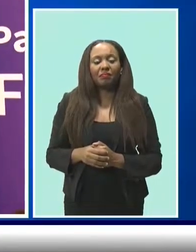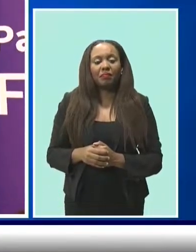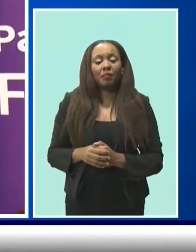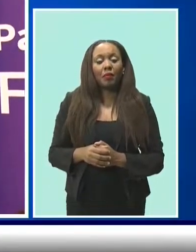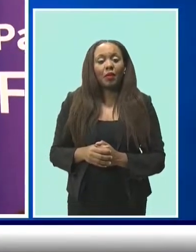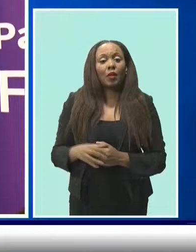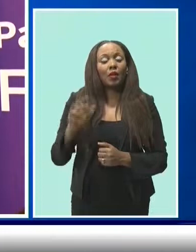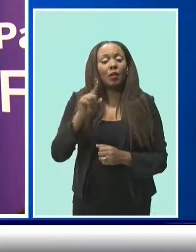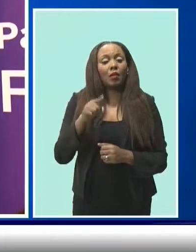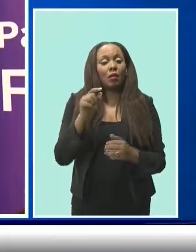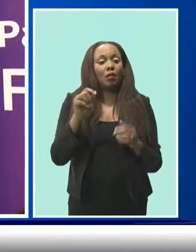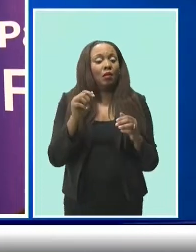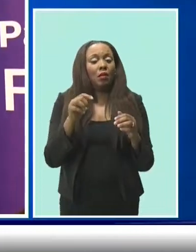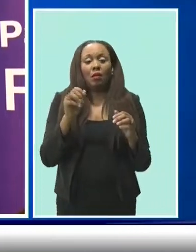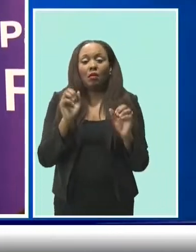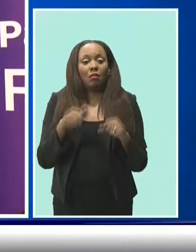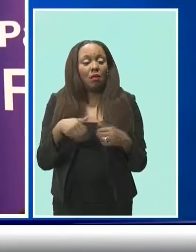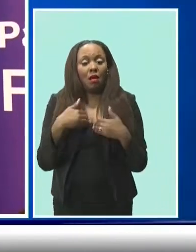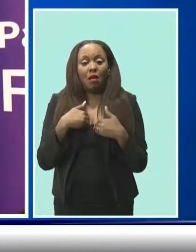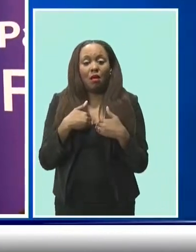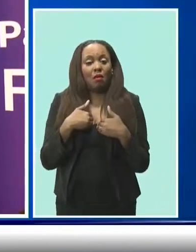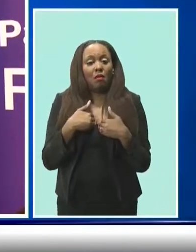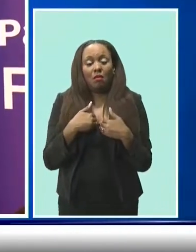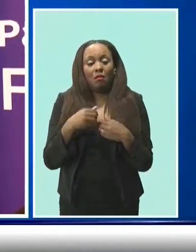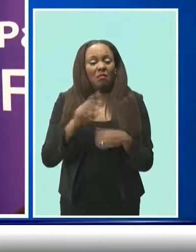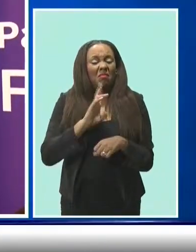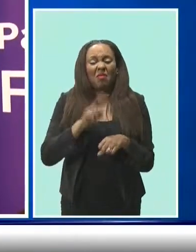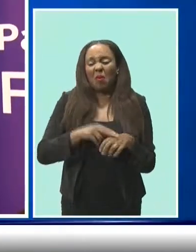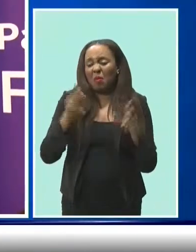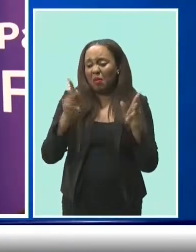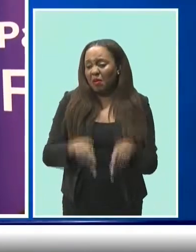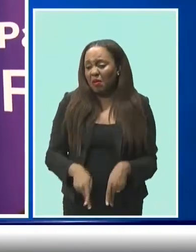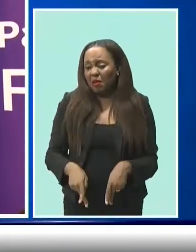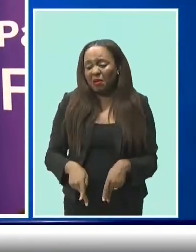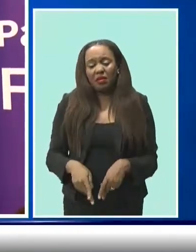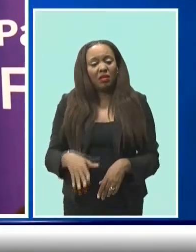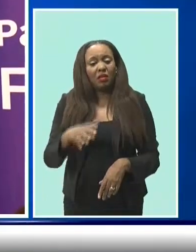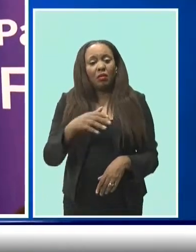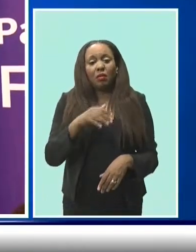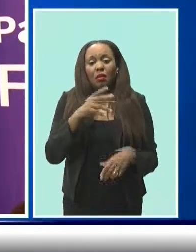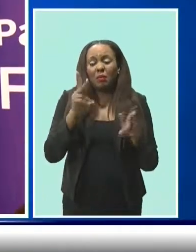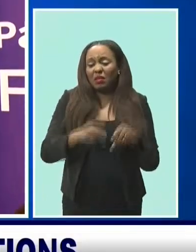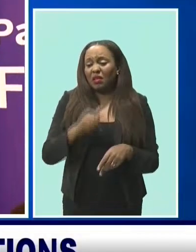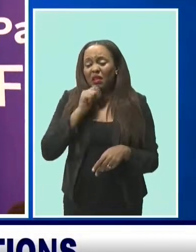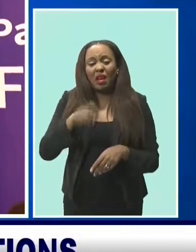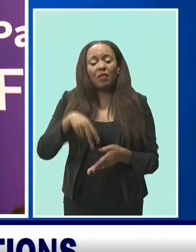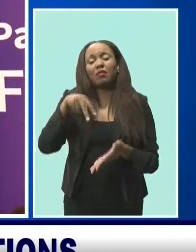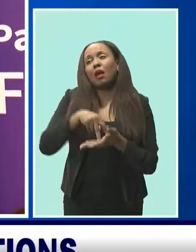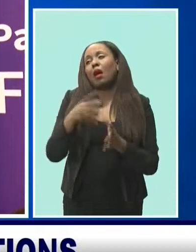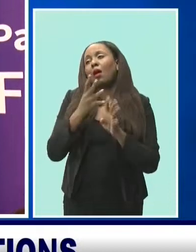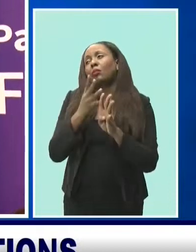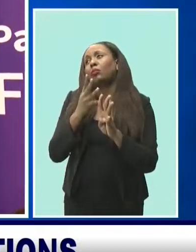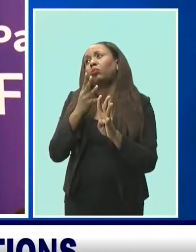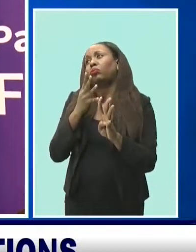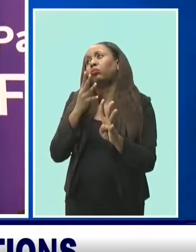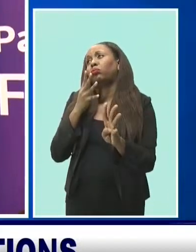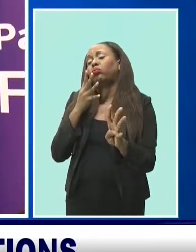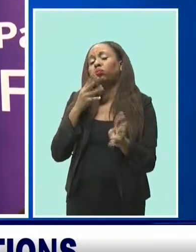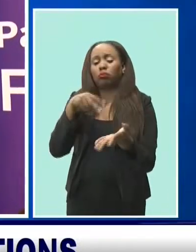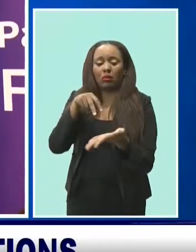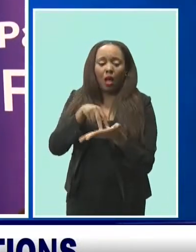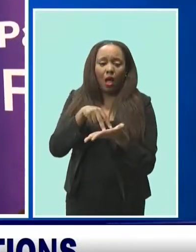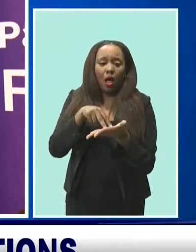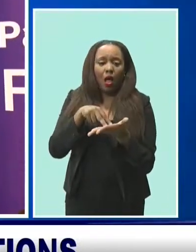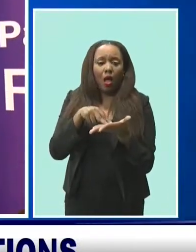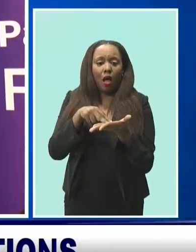person in the street who has to spend time going and getting their money or spend time standing up waiting for to pay a bill, right up to a